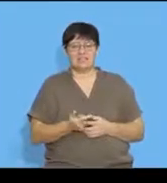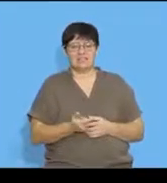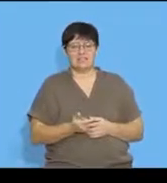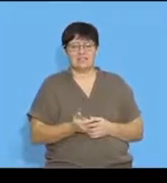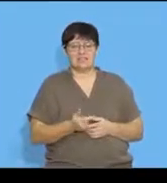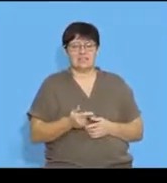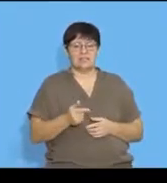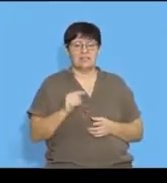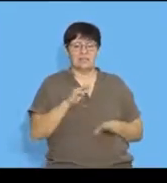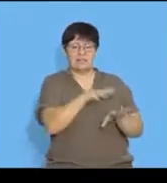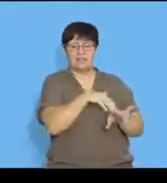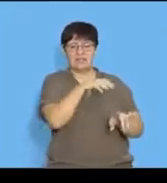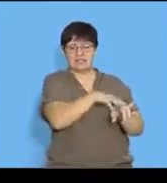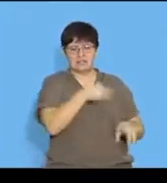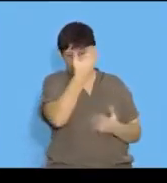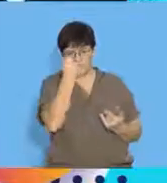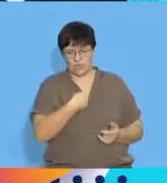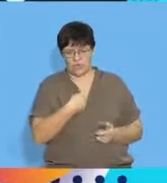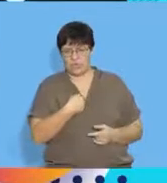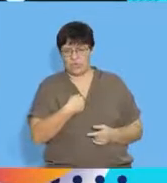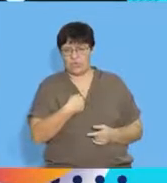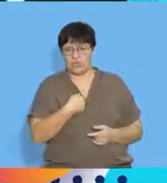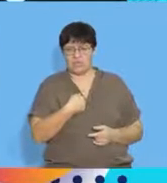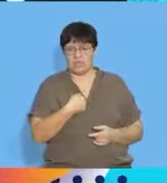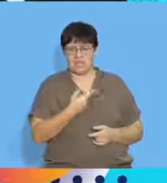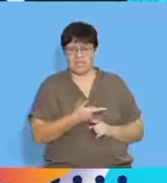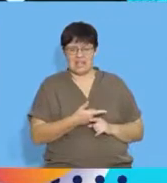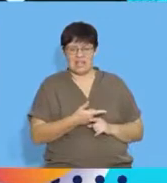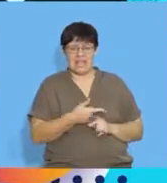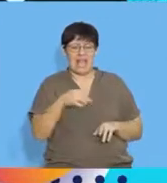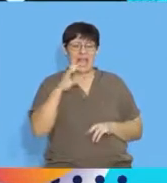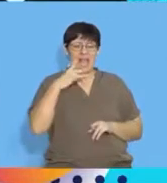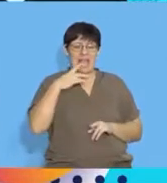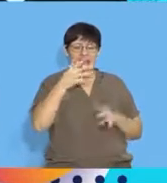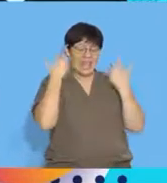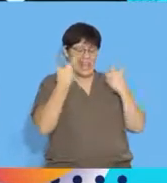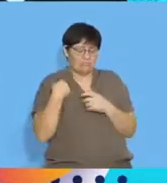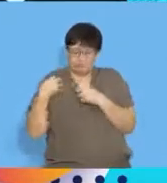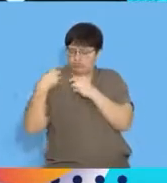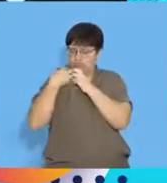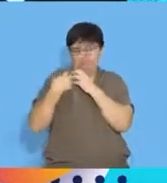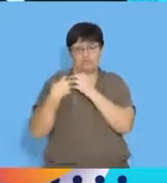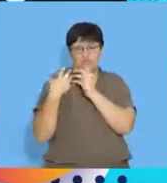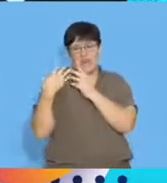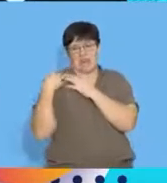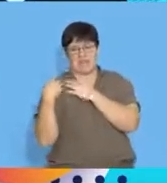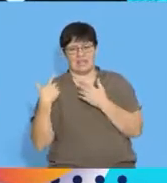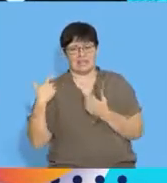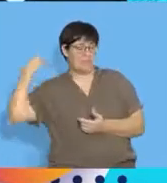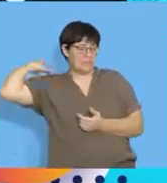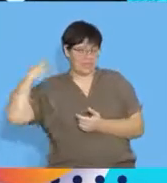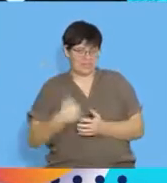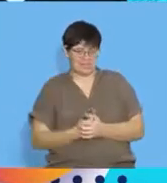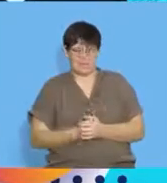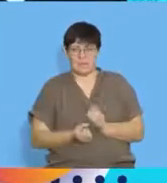pets. I didn't know it, and my cat used to, right, crawl up behind me, right, and lie next to my back, and that's where I